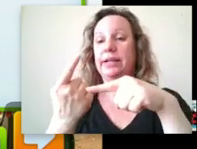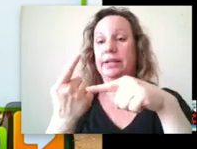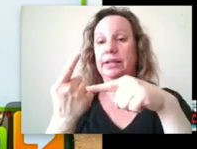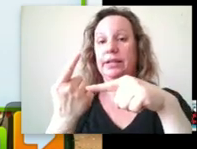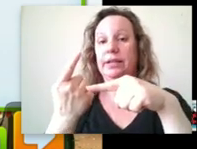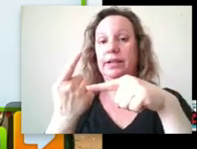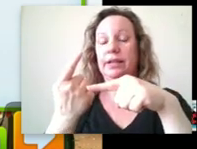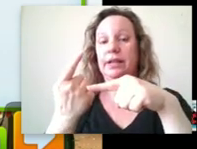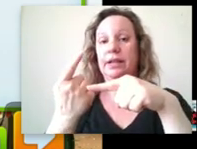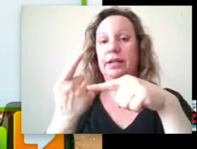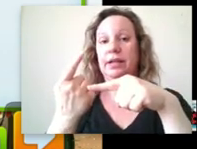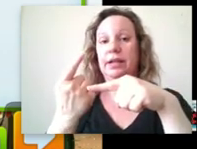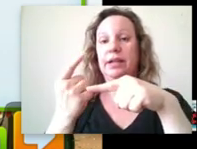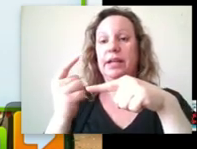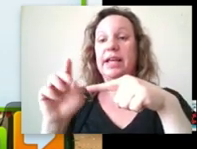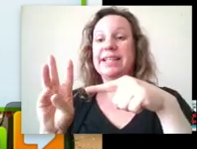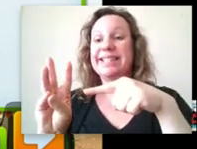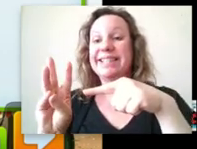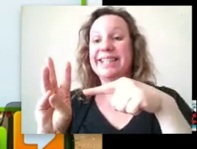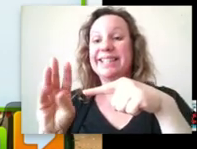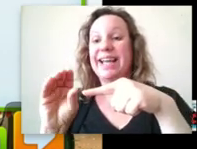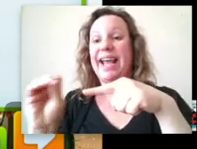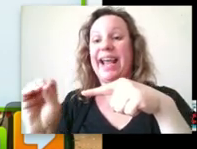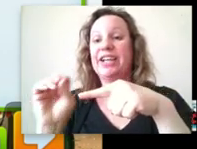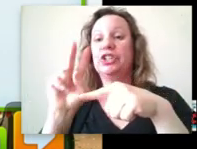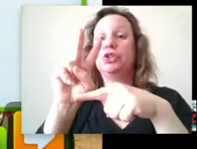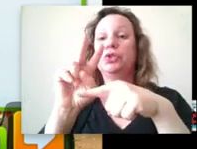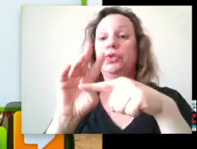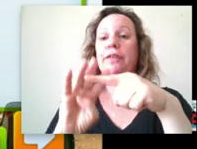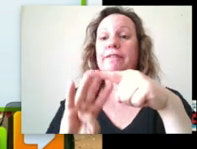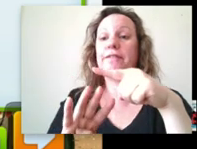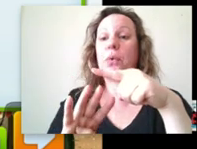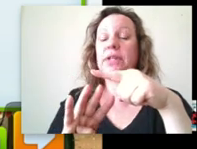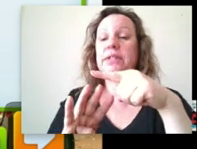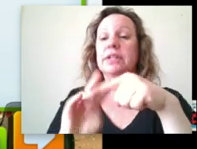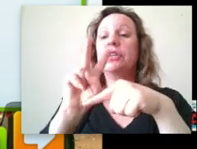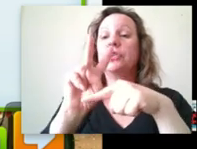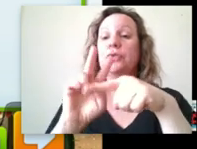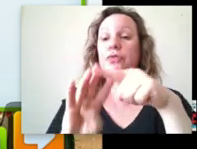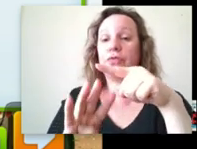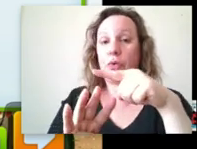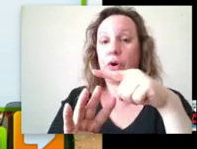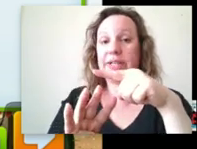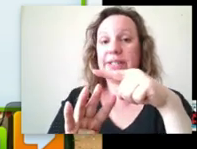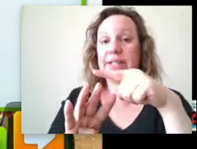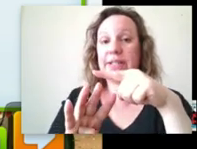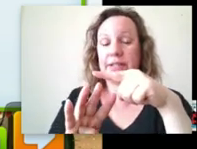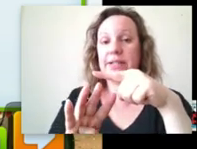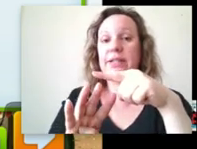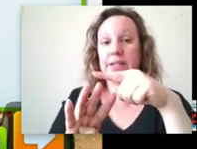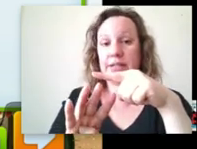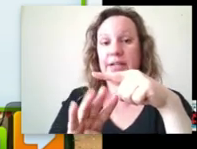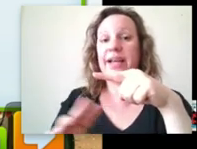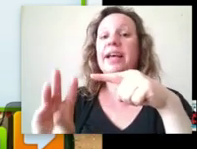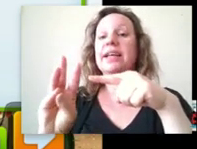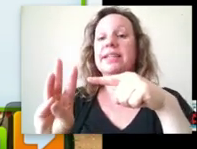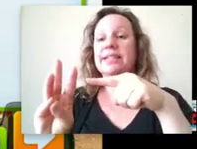6 2/4 inches, which is the same as 2. No, it is